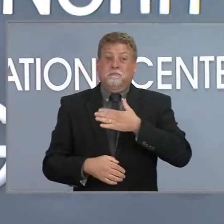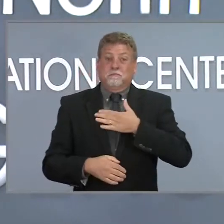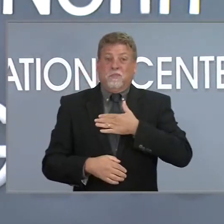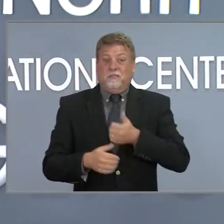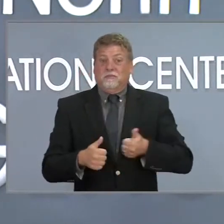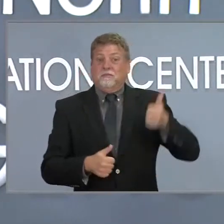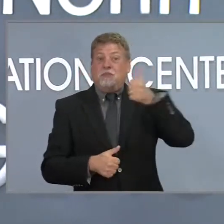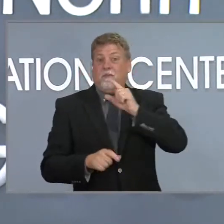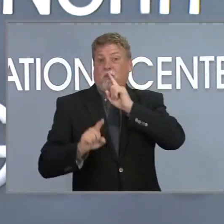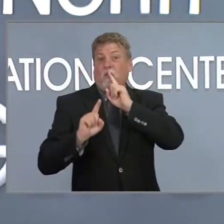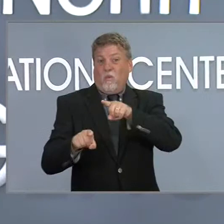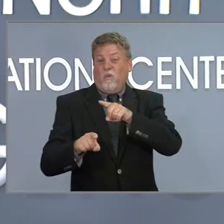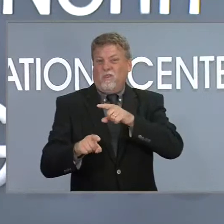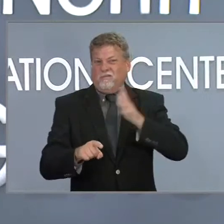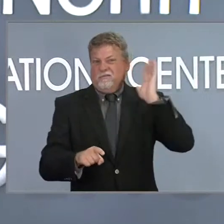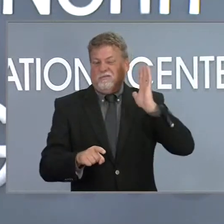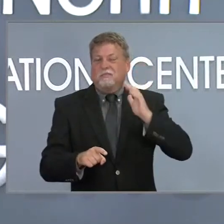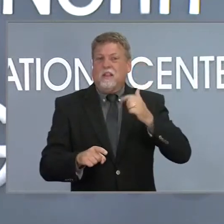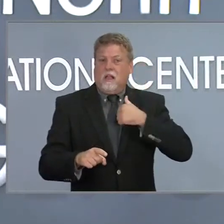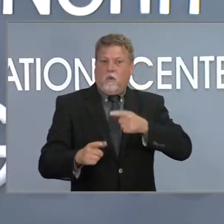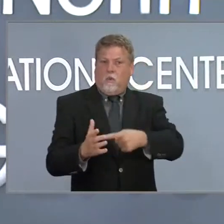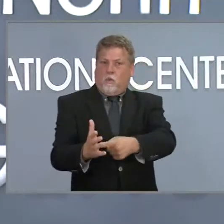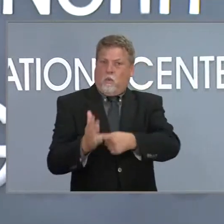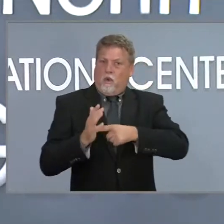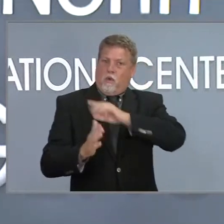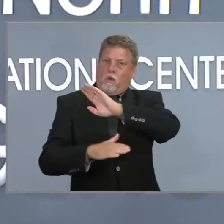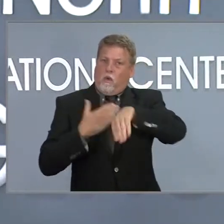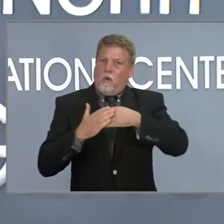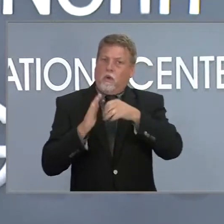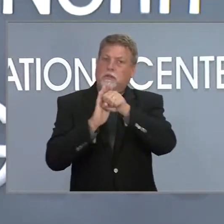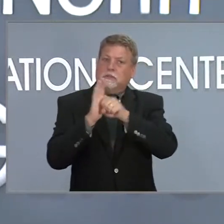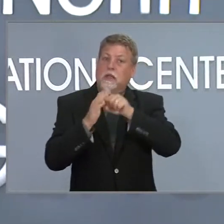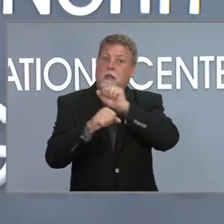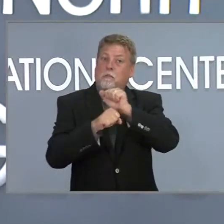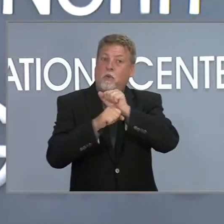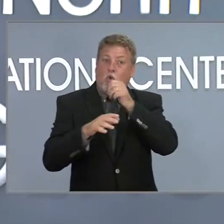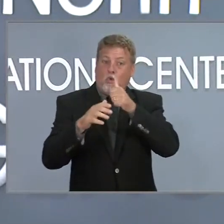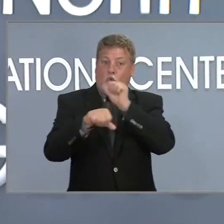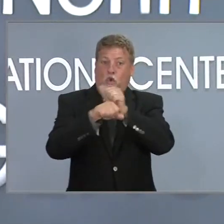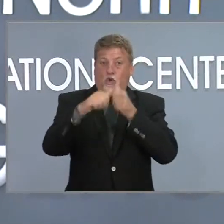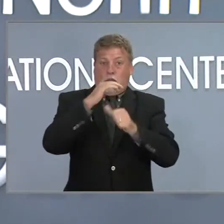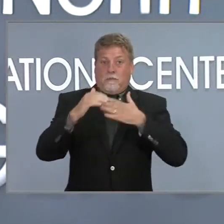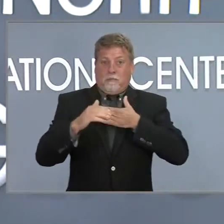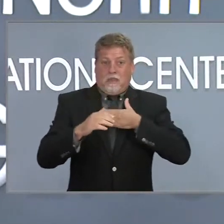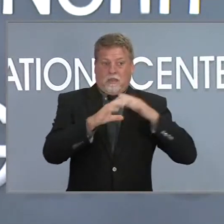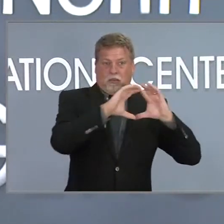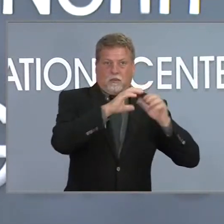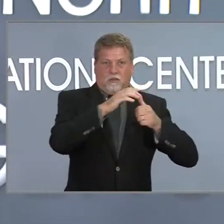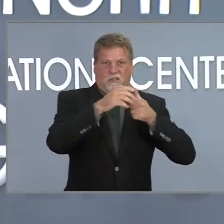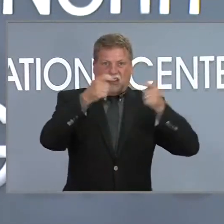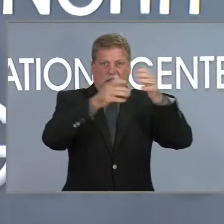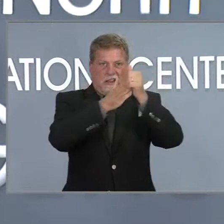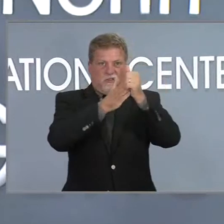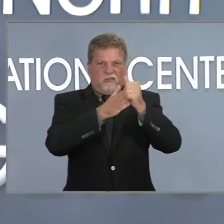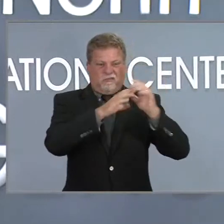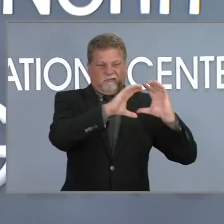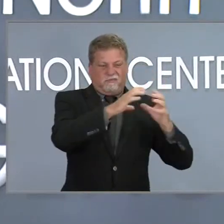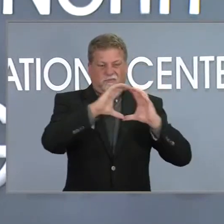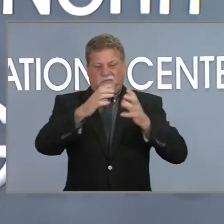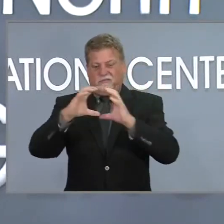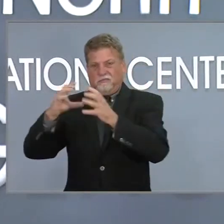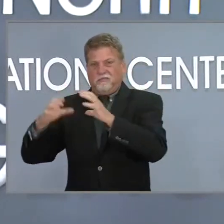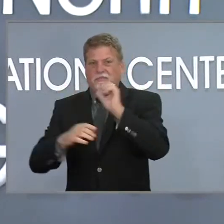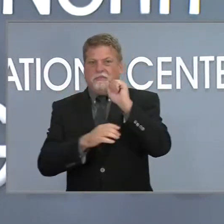started requiring state employees to verify that they have been vaccinated, with the consequences of